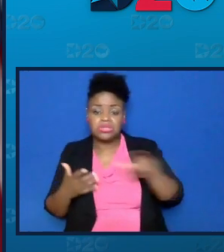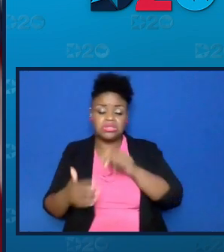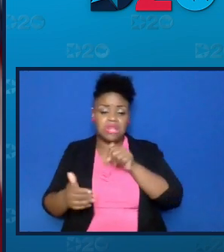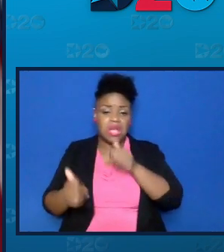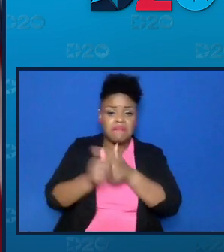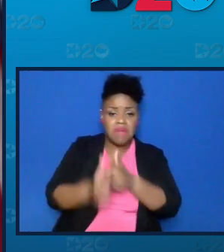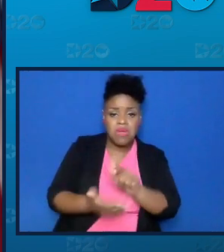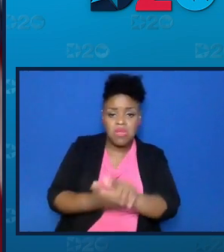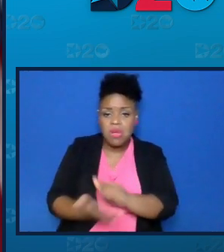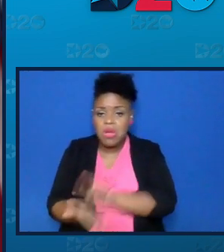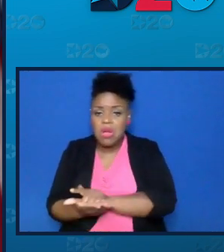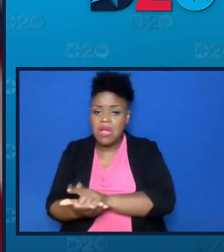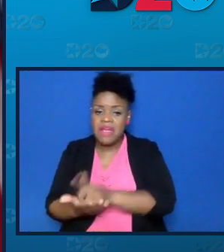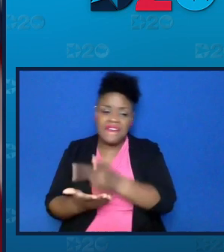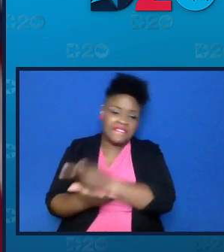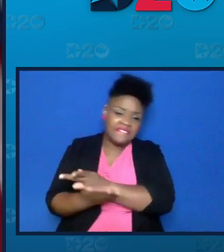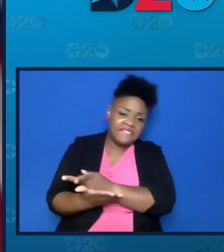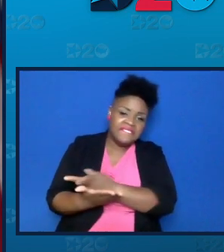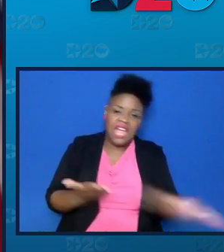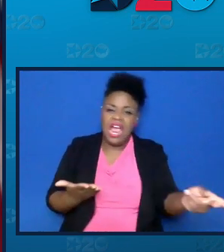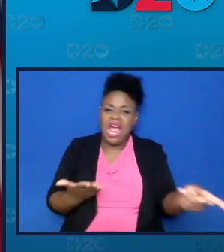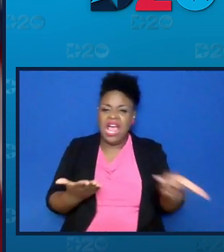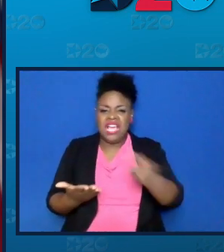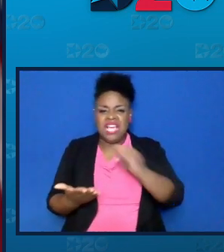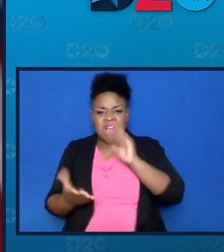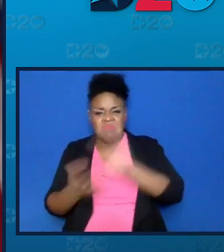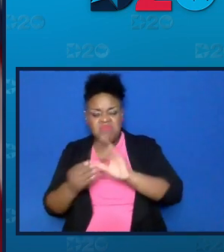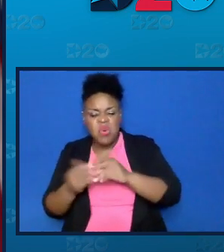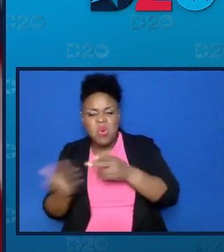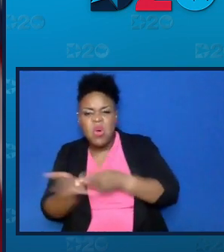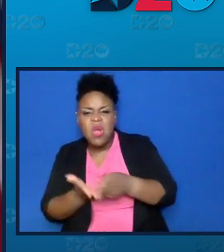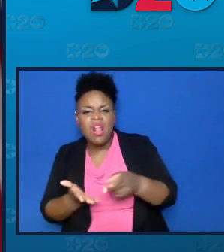its failure to simply tell the truth.